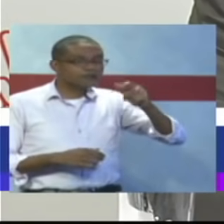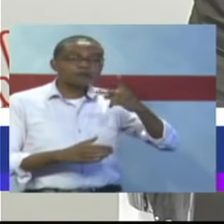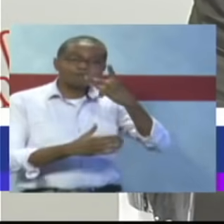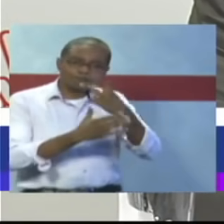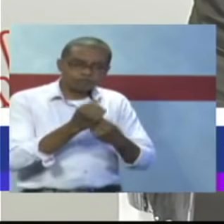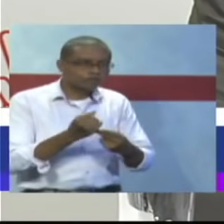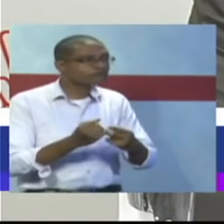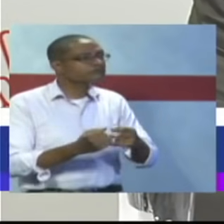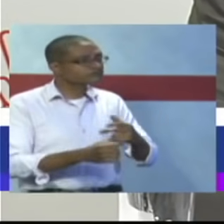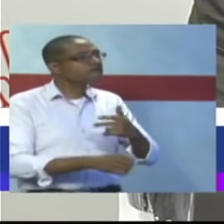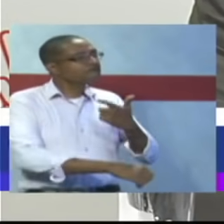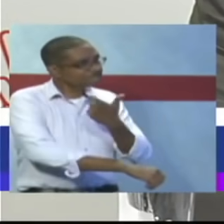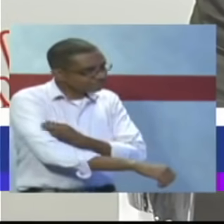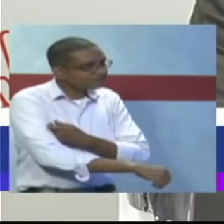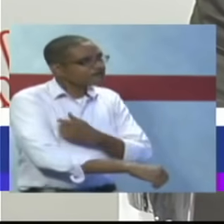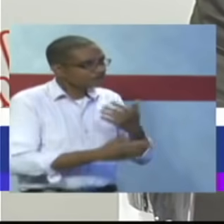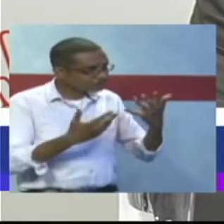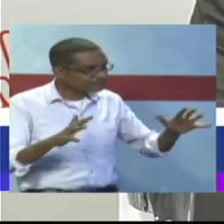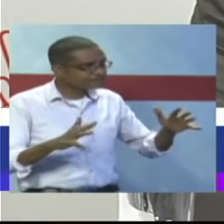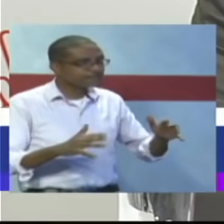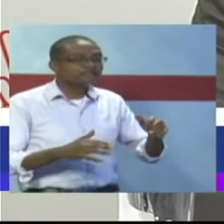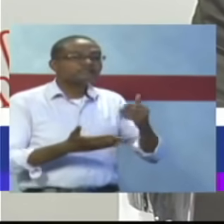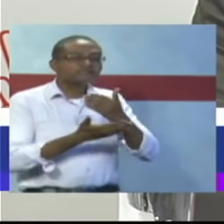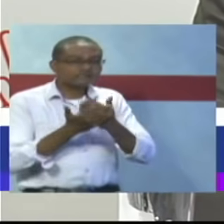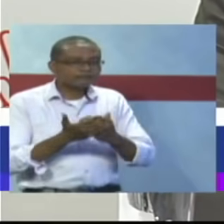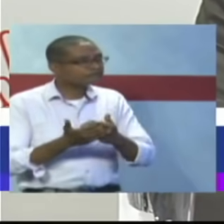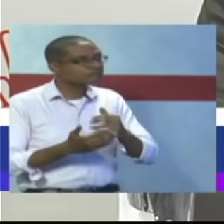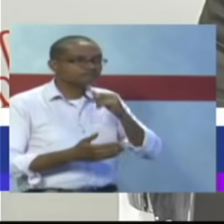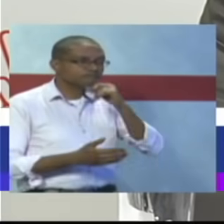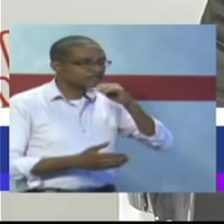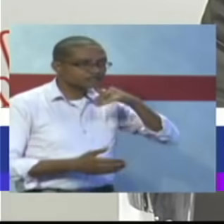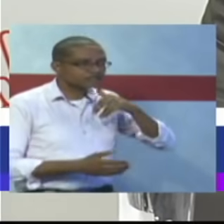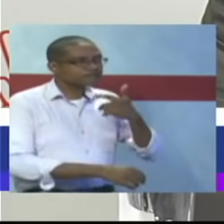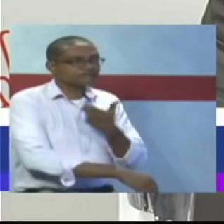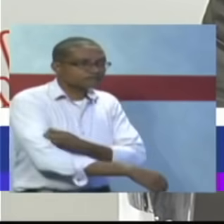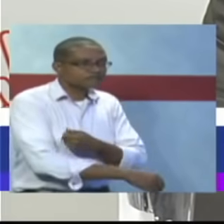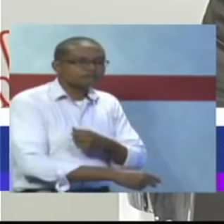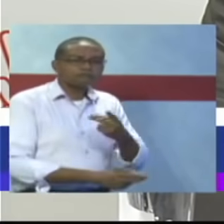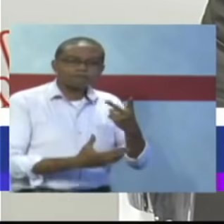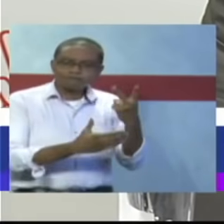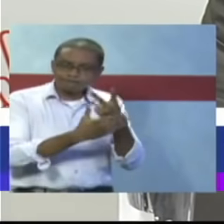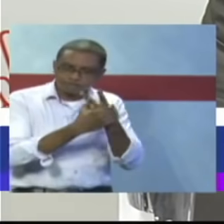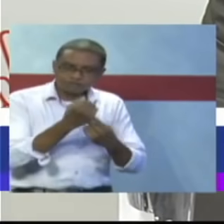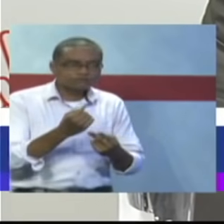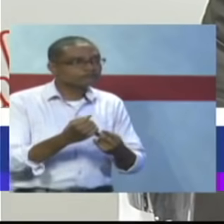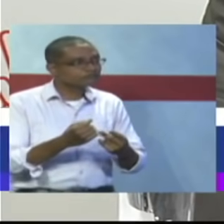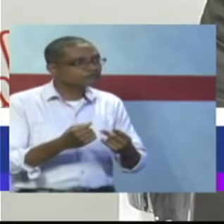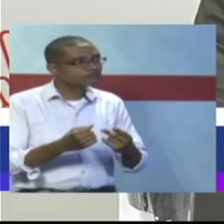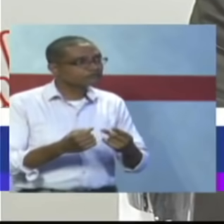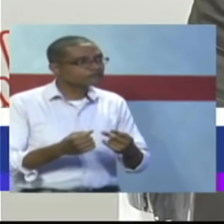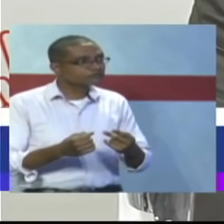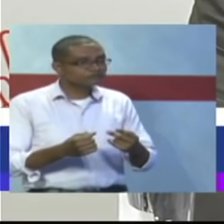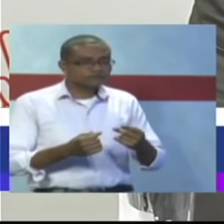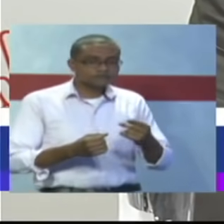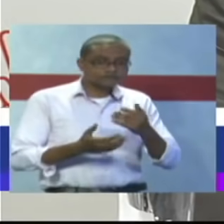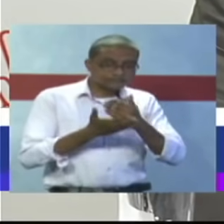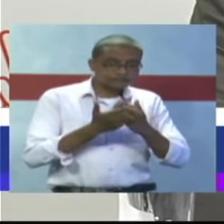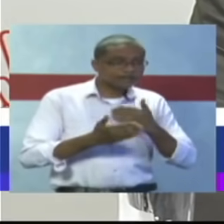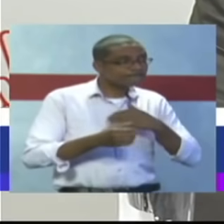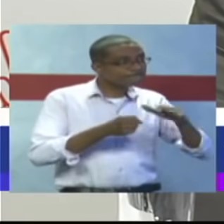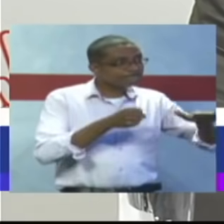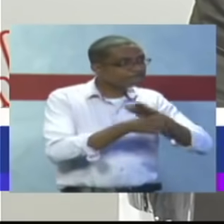vaccinated and unvaccinated individuals. So we have noted that both individuals with a full